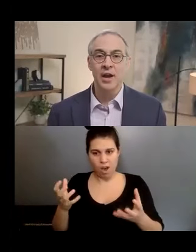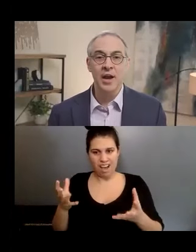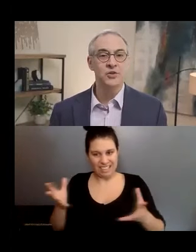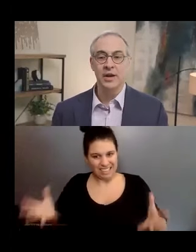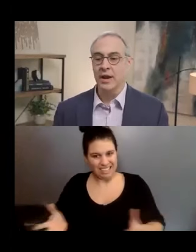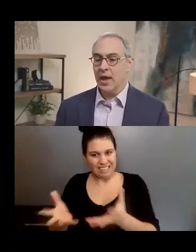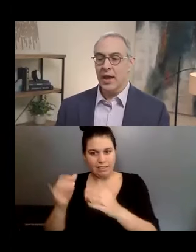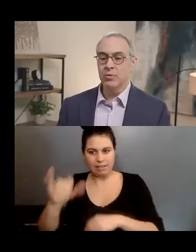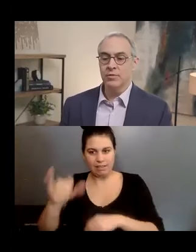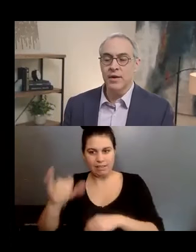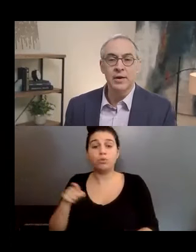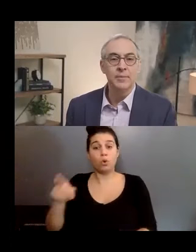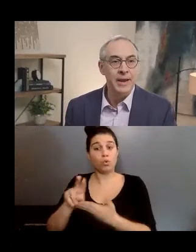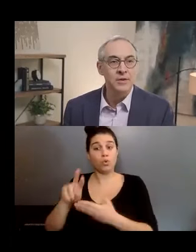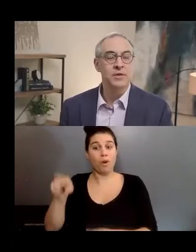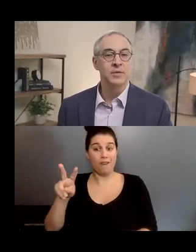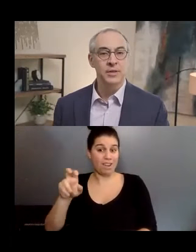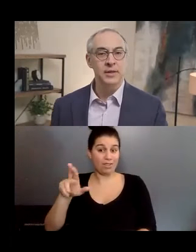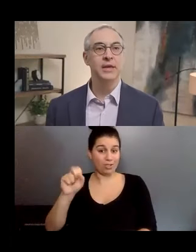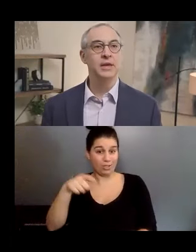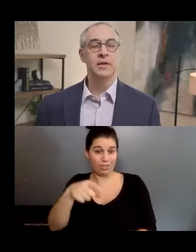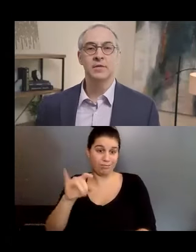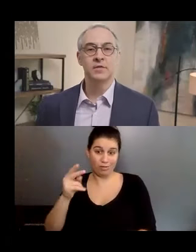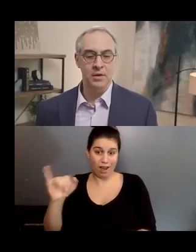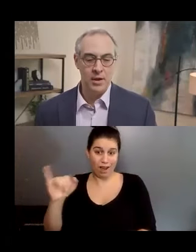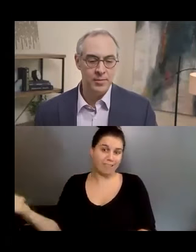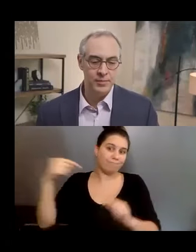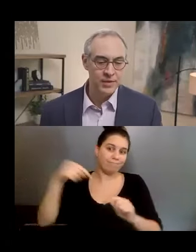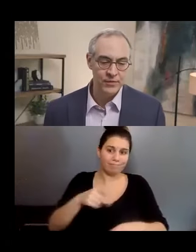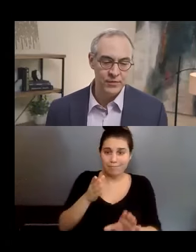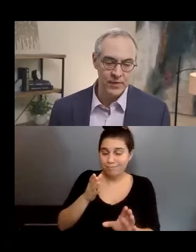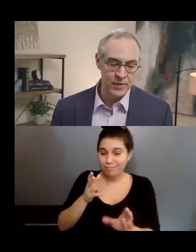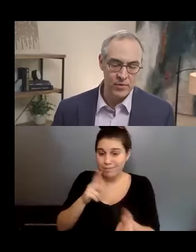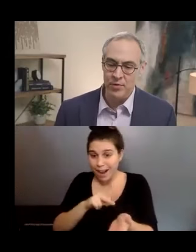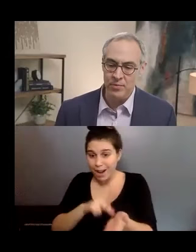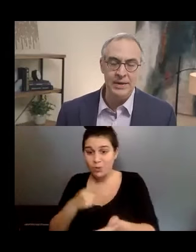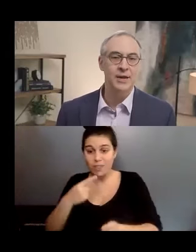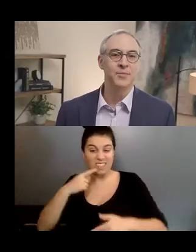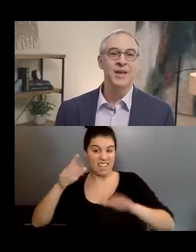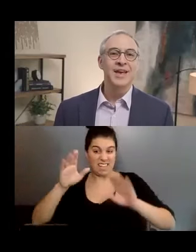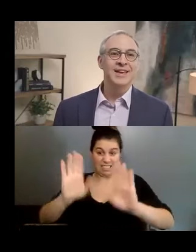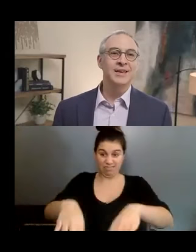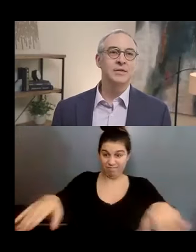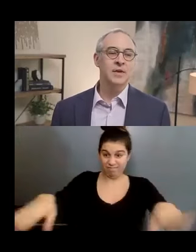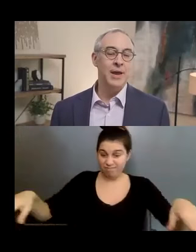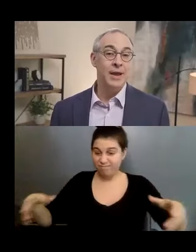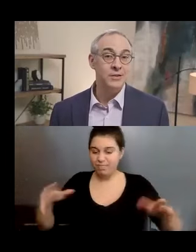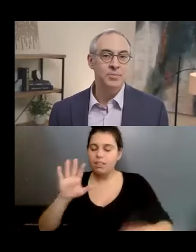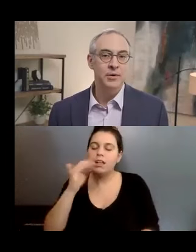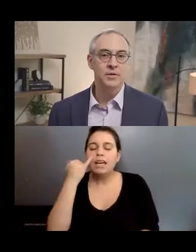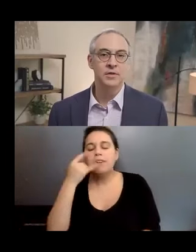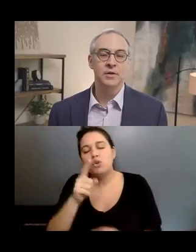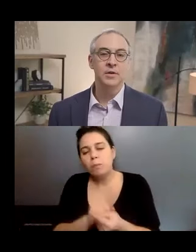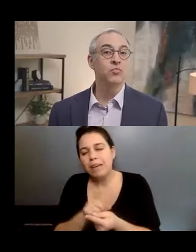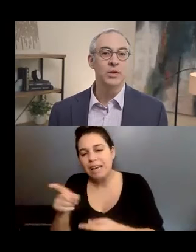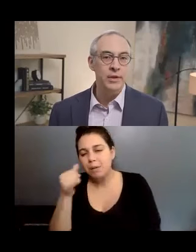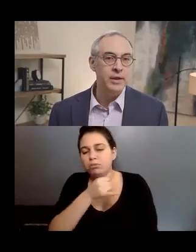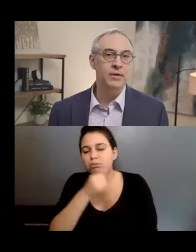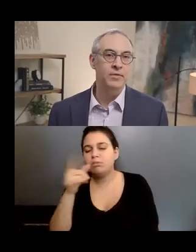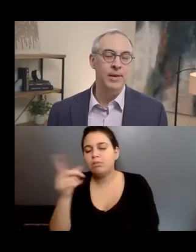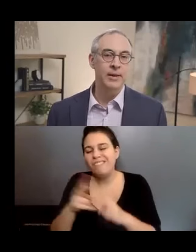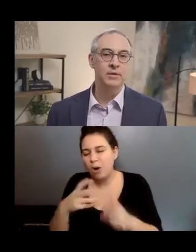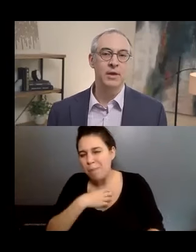to psychiatry, and with a very passionate plea, he's if you ever meet him, he is a passionate person,